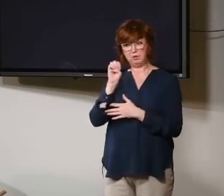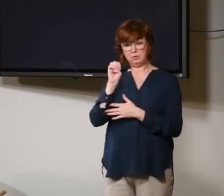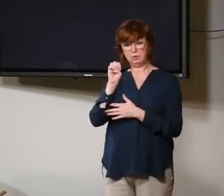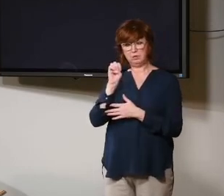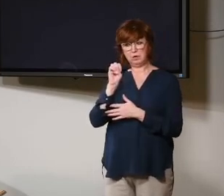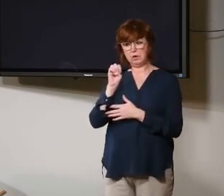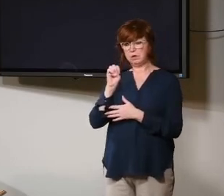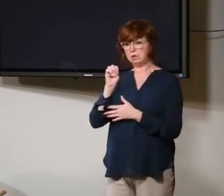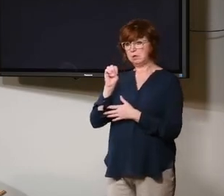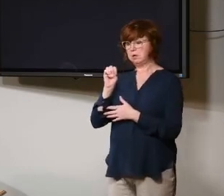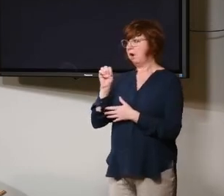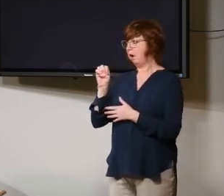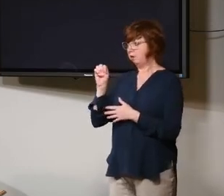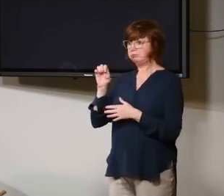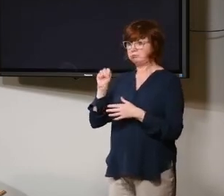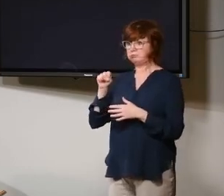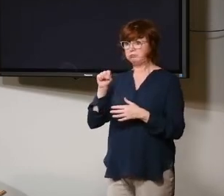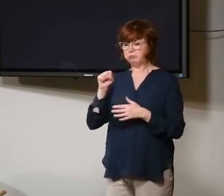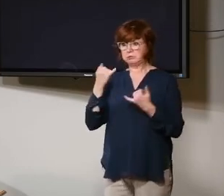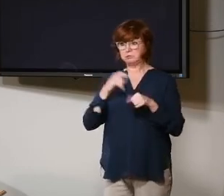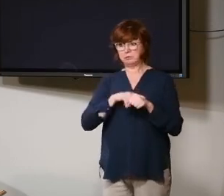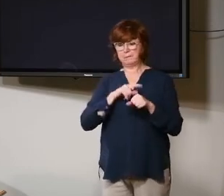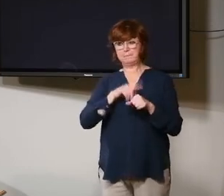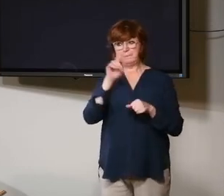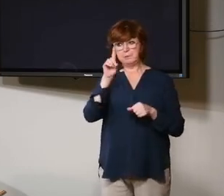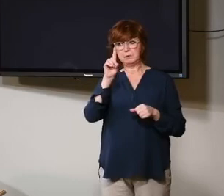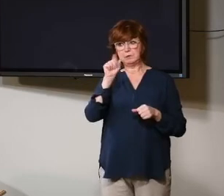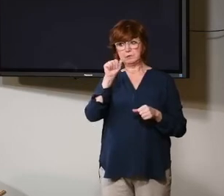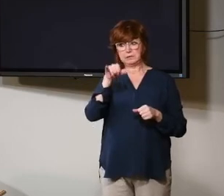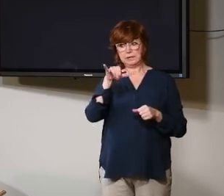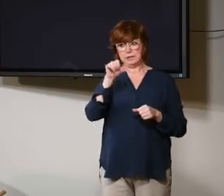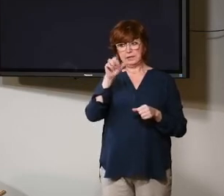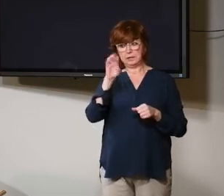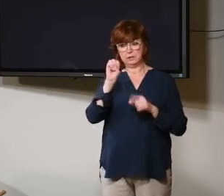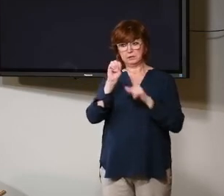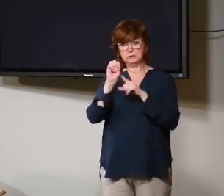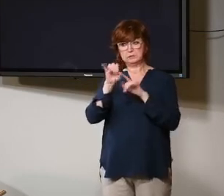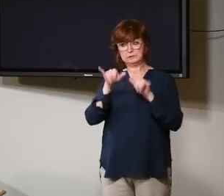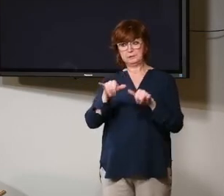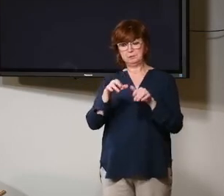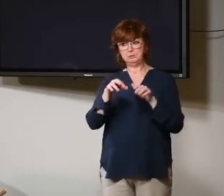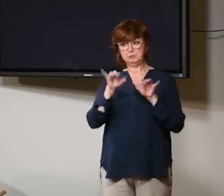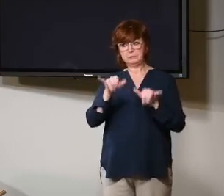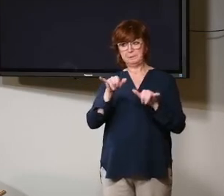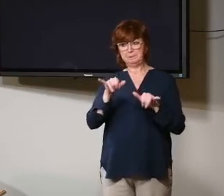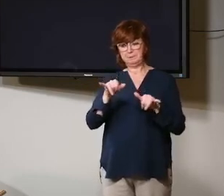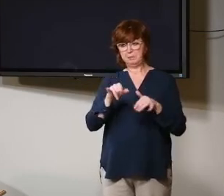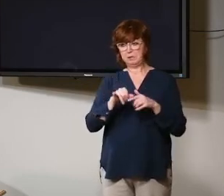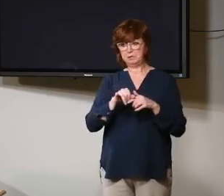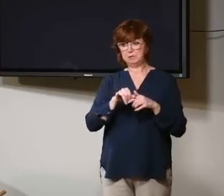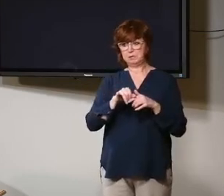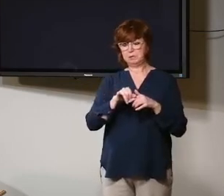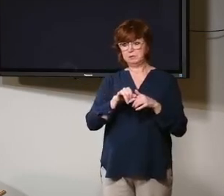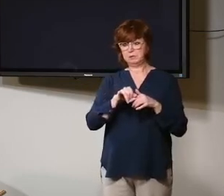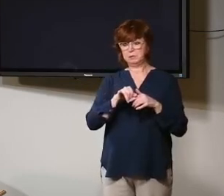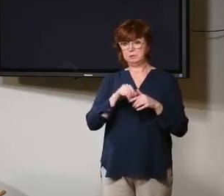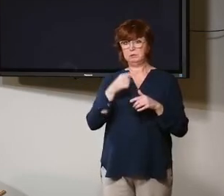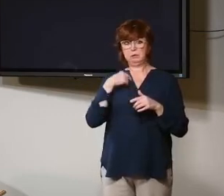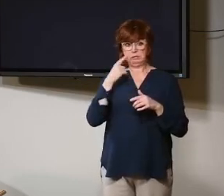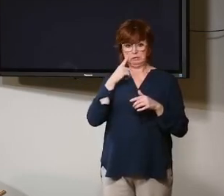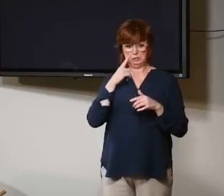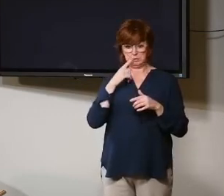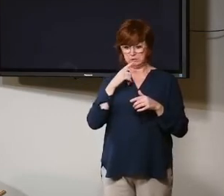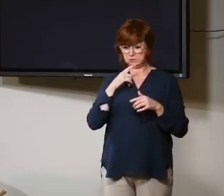point in time, we are continuing with the existing recommendations we have around daycares, which I believe was